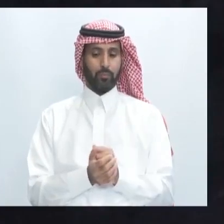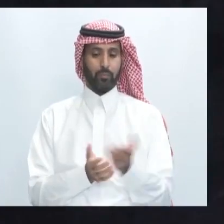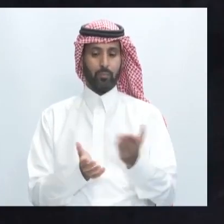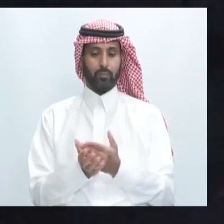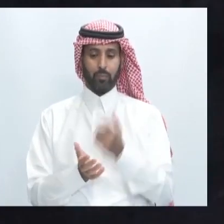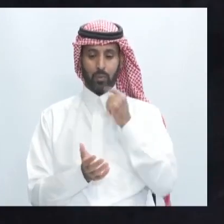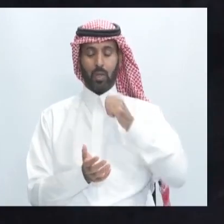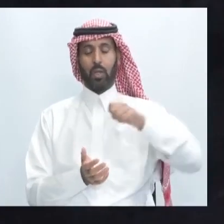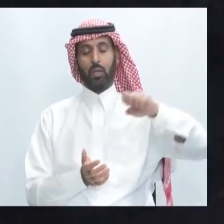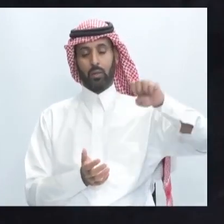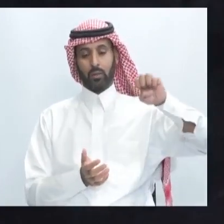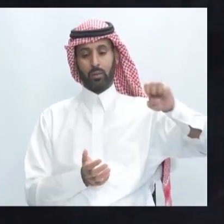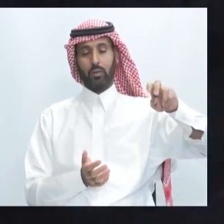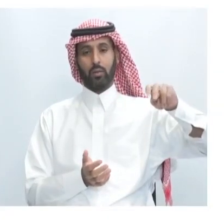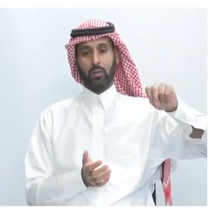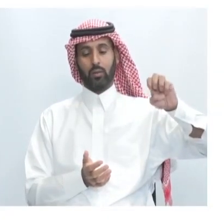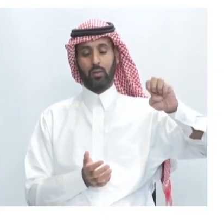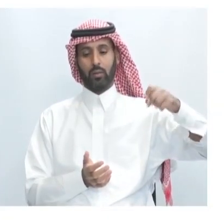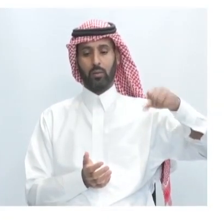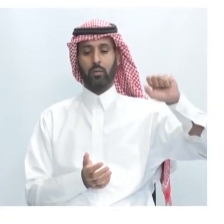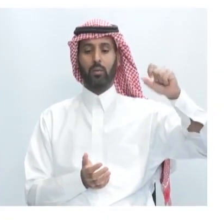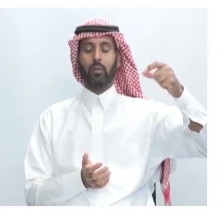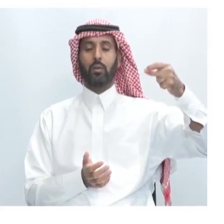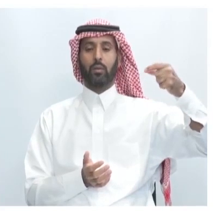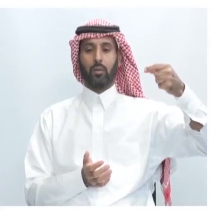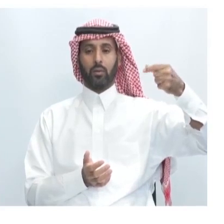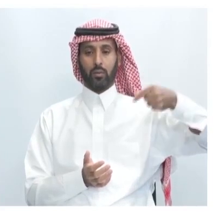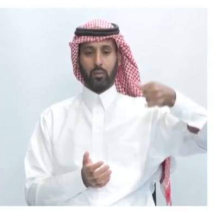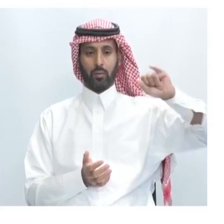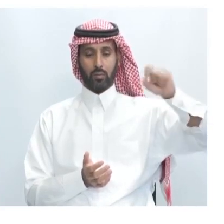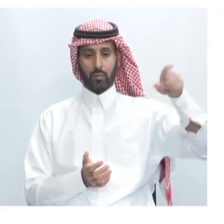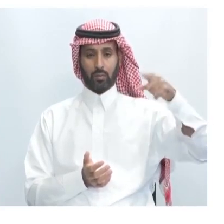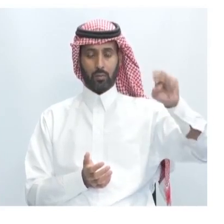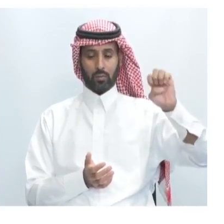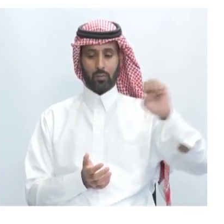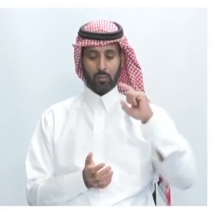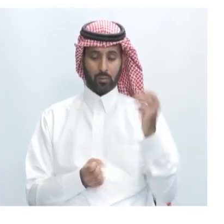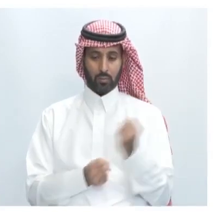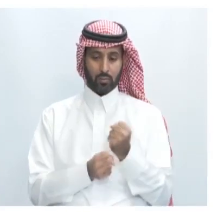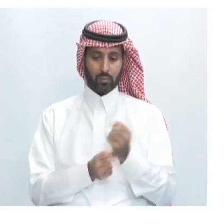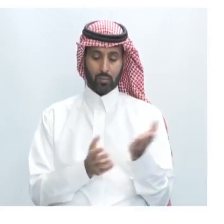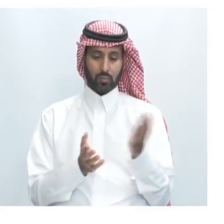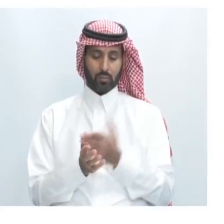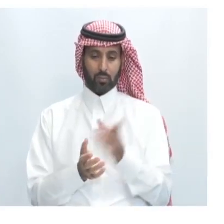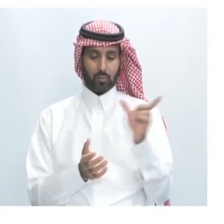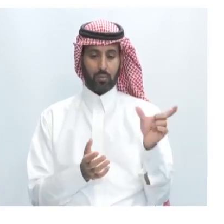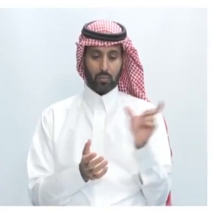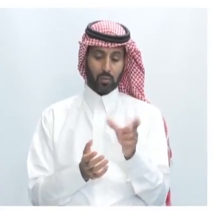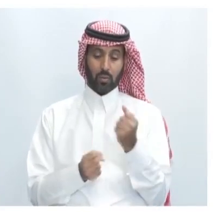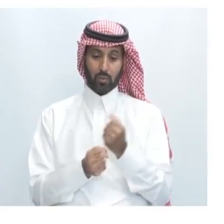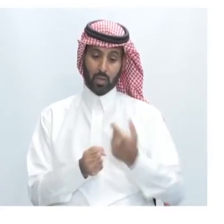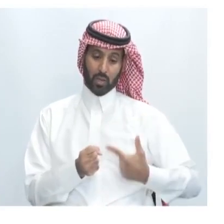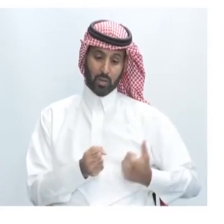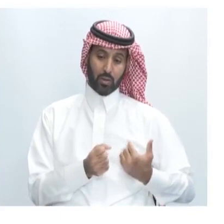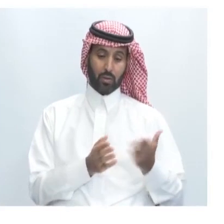It's energize. Energy, the noun. Energize is the verb. So now you get what I want you to do.